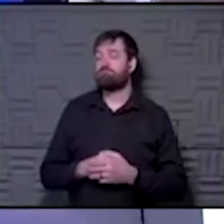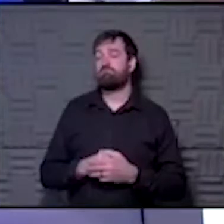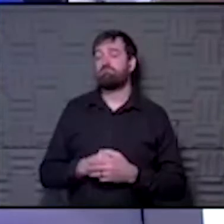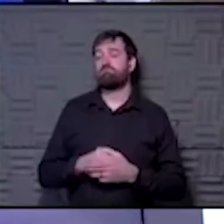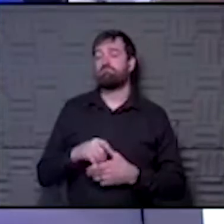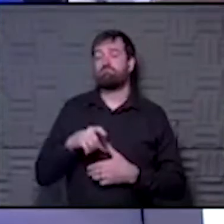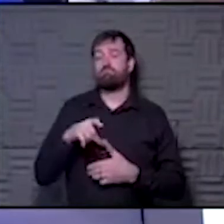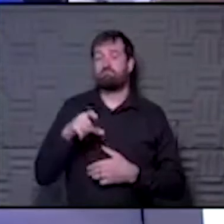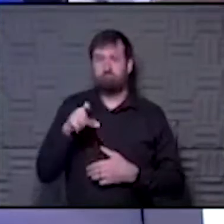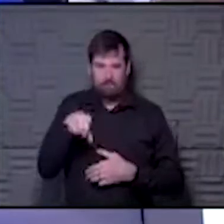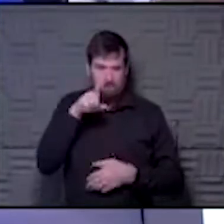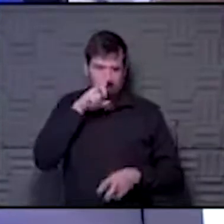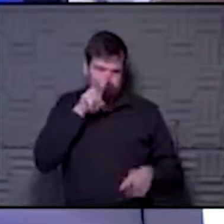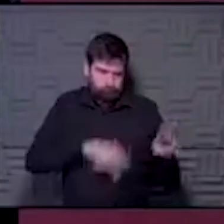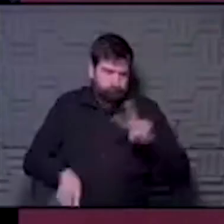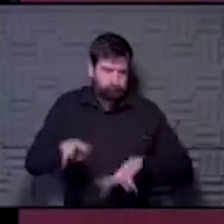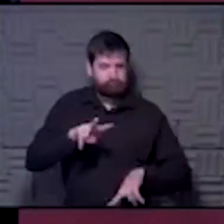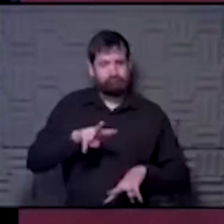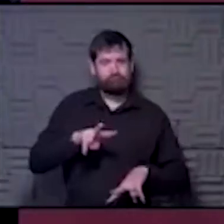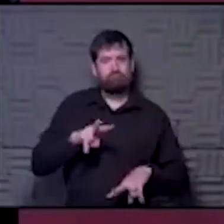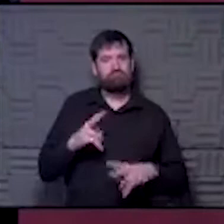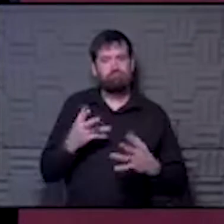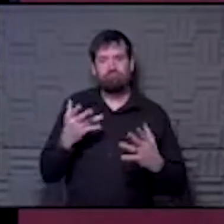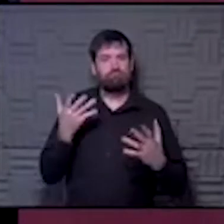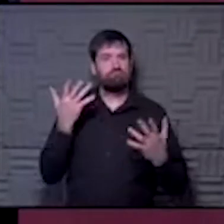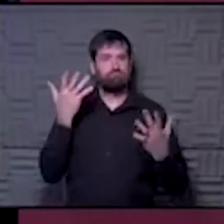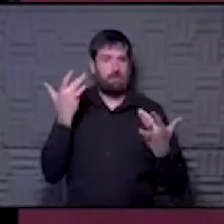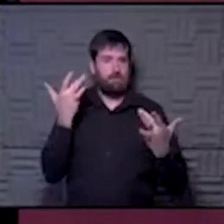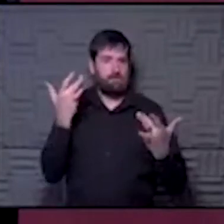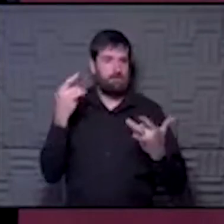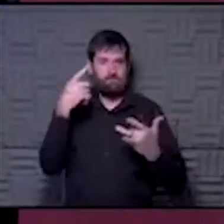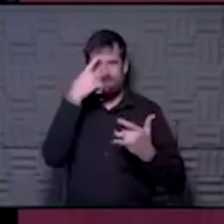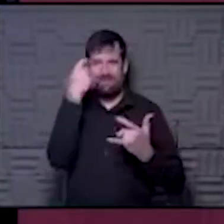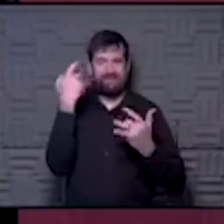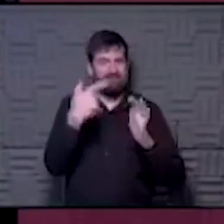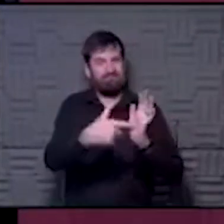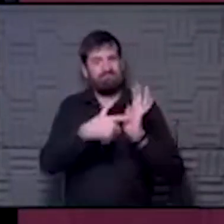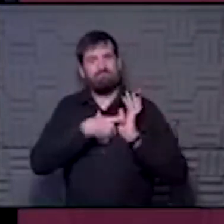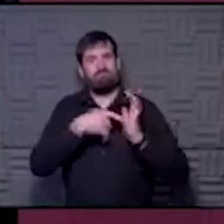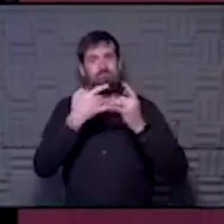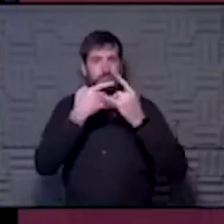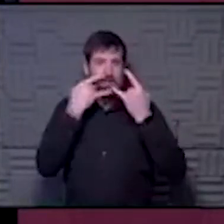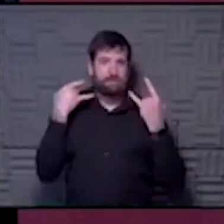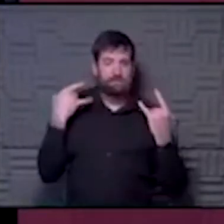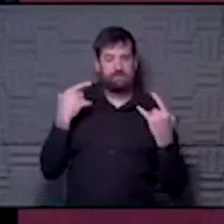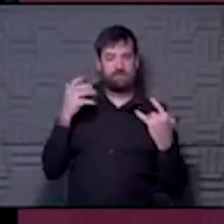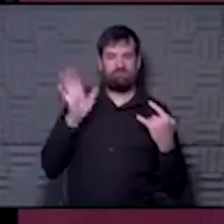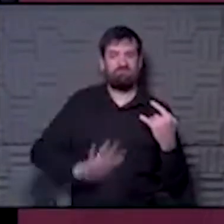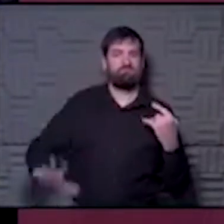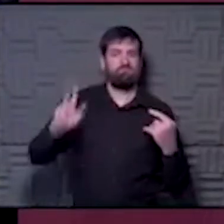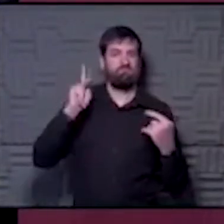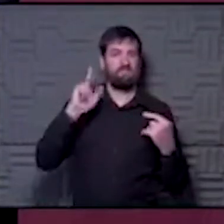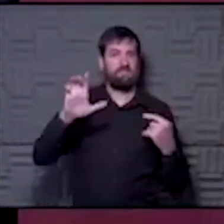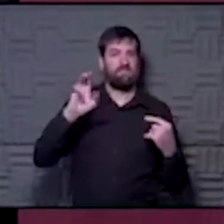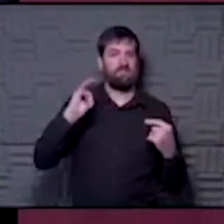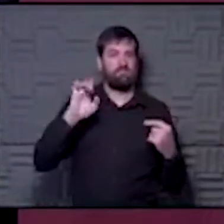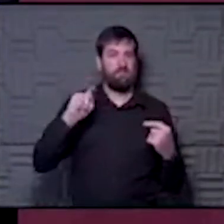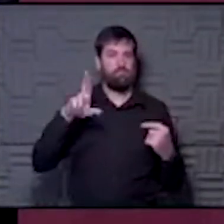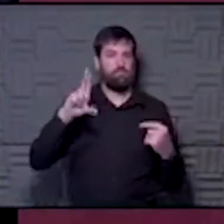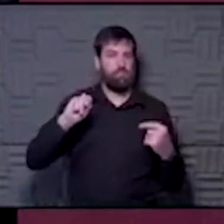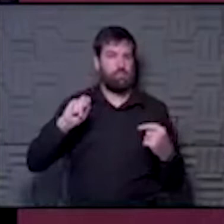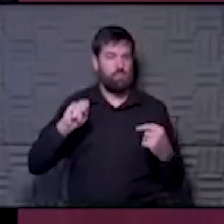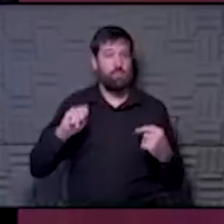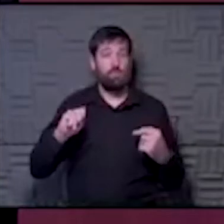back and say a lot of this has just got to be due to the mask mandates and things like that in the metro area, and people just doing the right